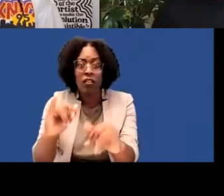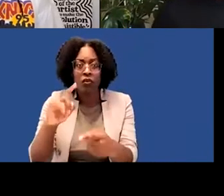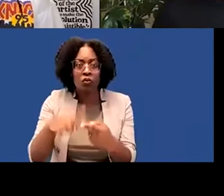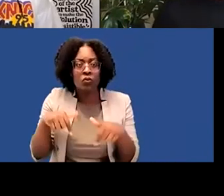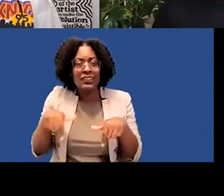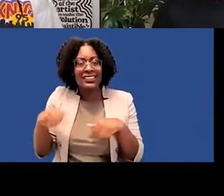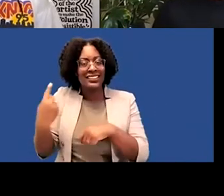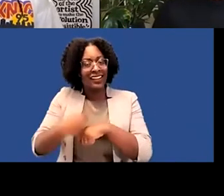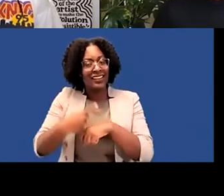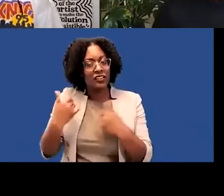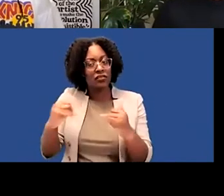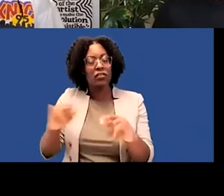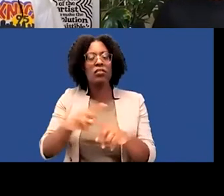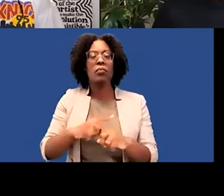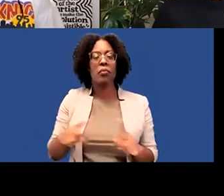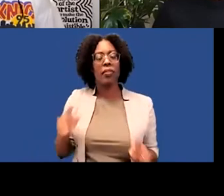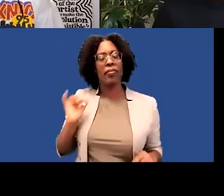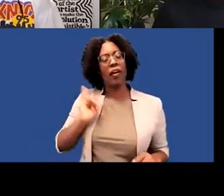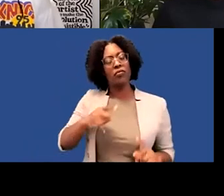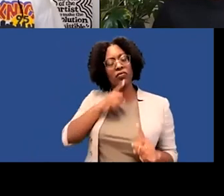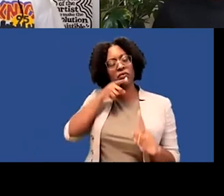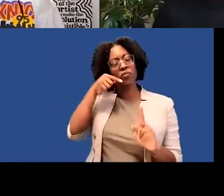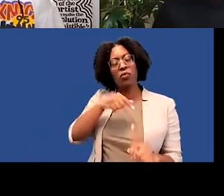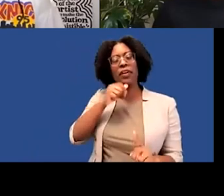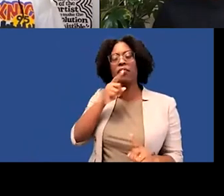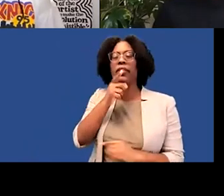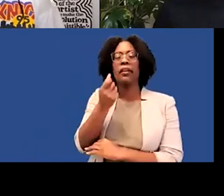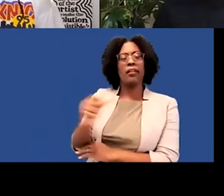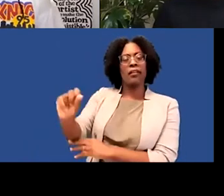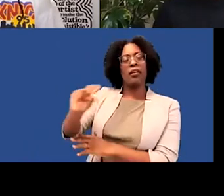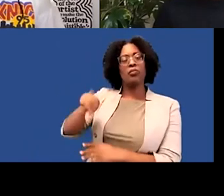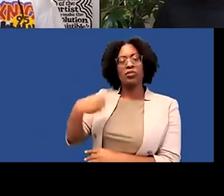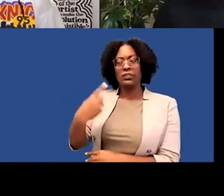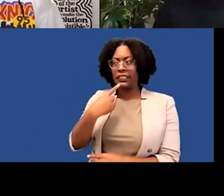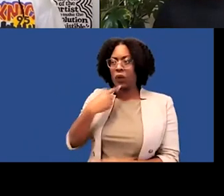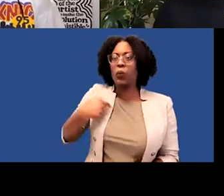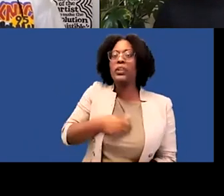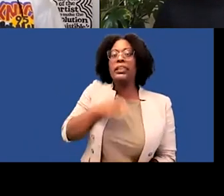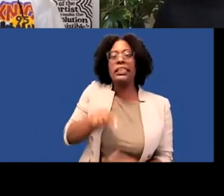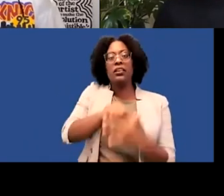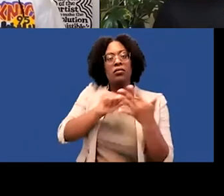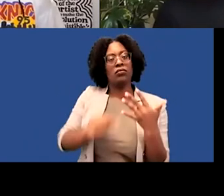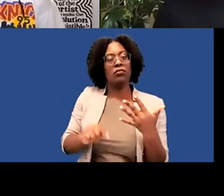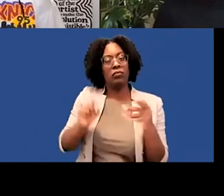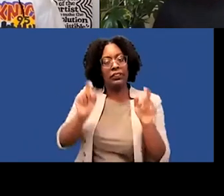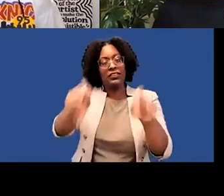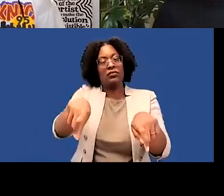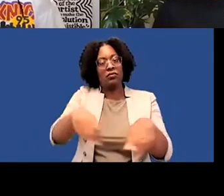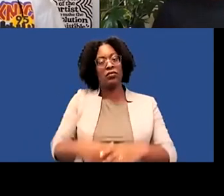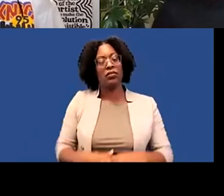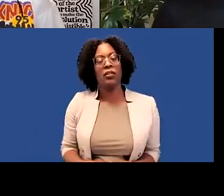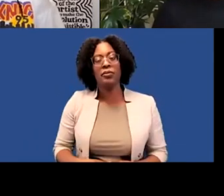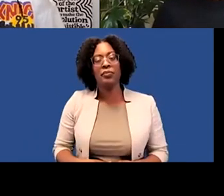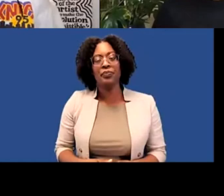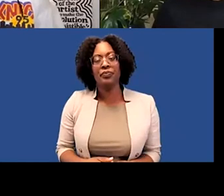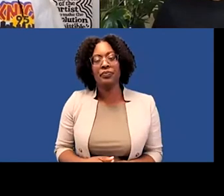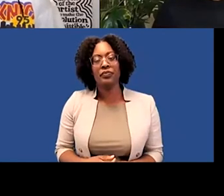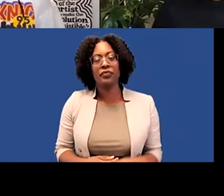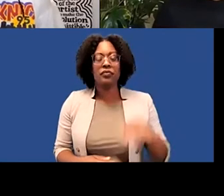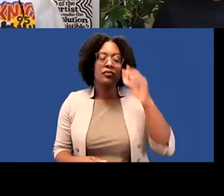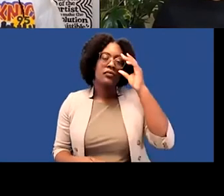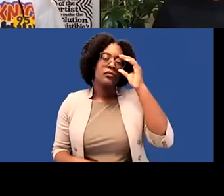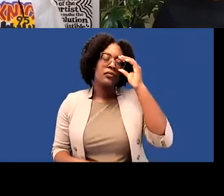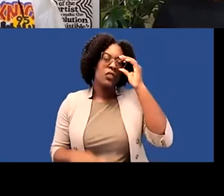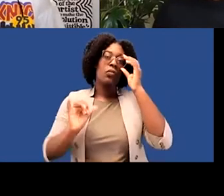So I think for me, the care comes from so many different things, but the activism